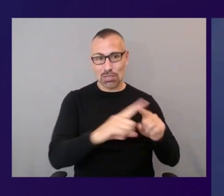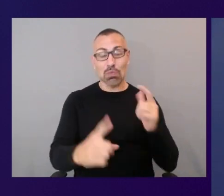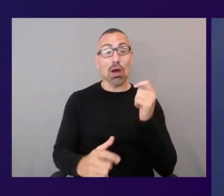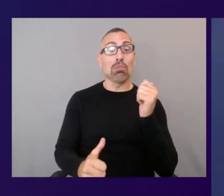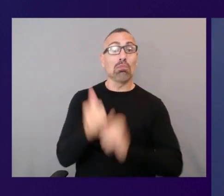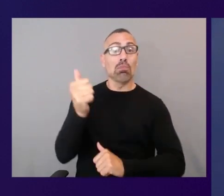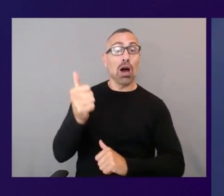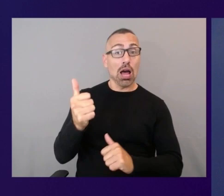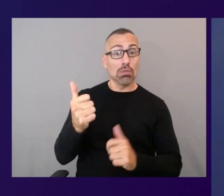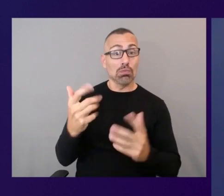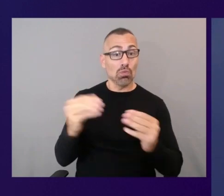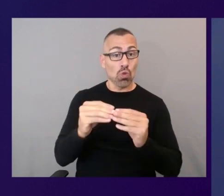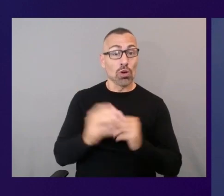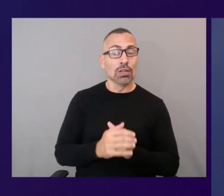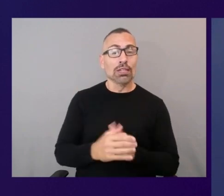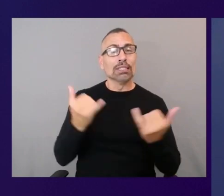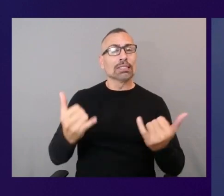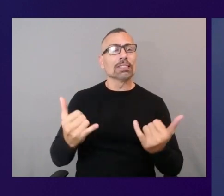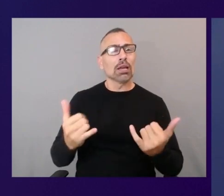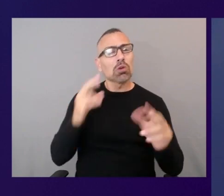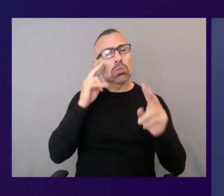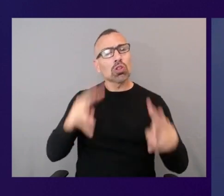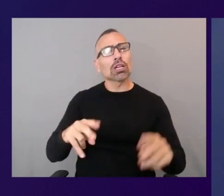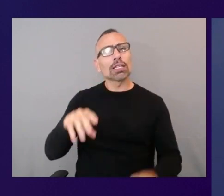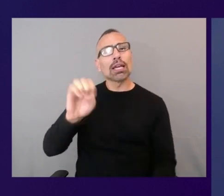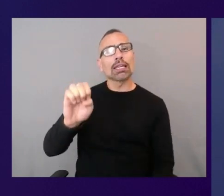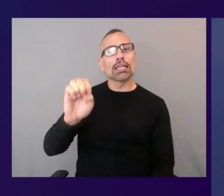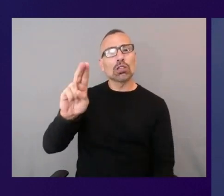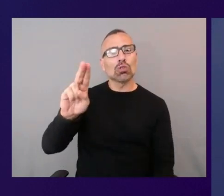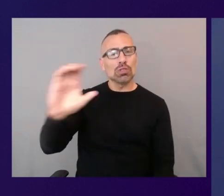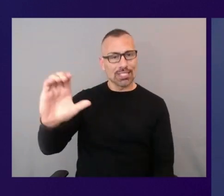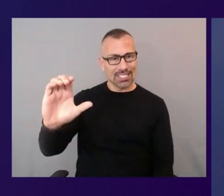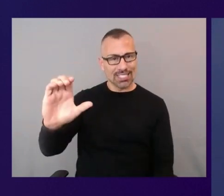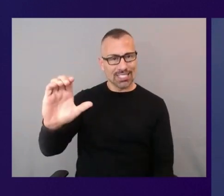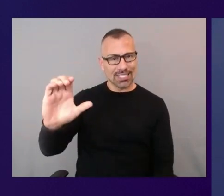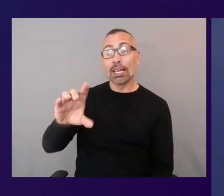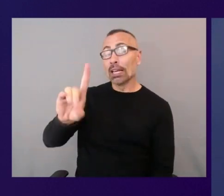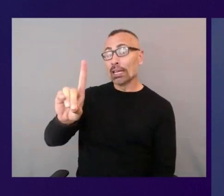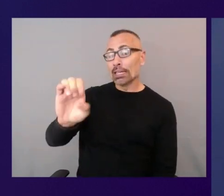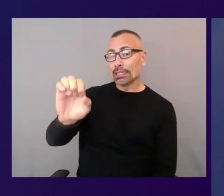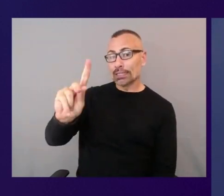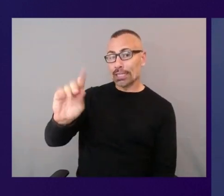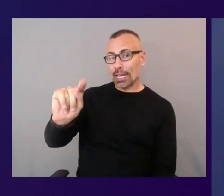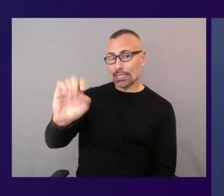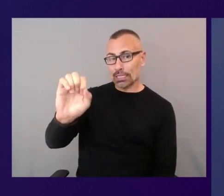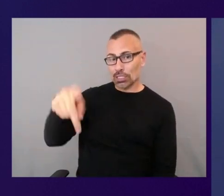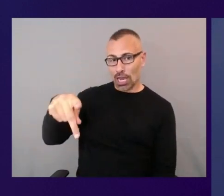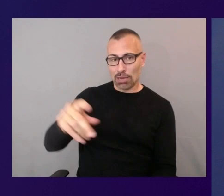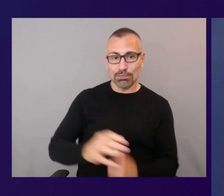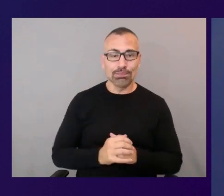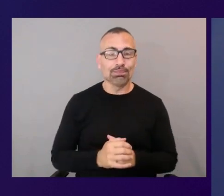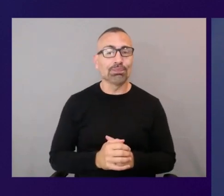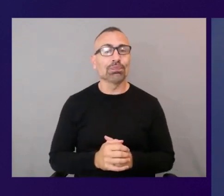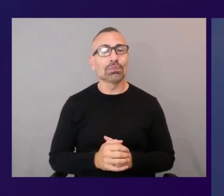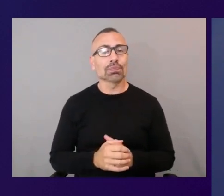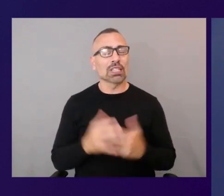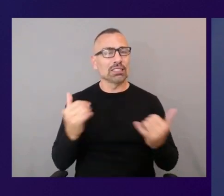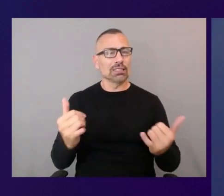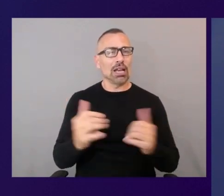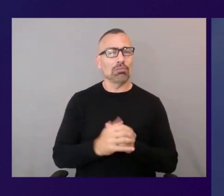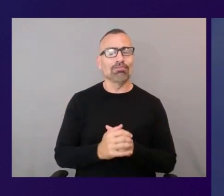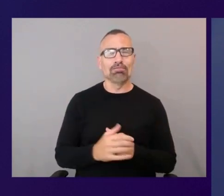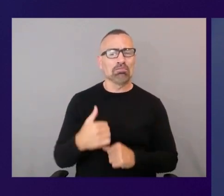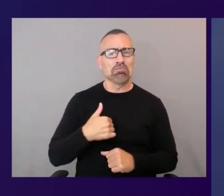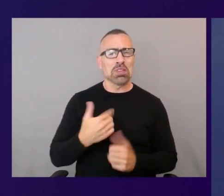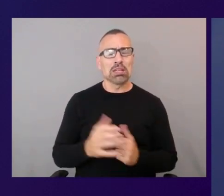rest of today. Let me take a few minutes first to just talk a little bit about what gets me motivated, what gets me out of bed every day,